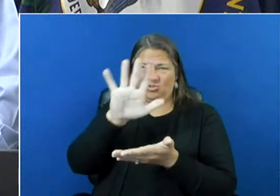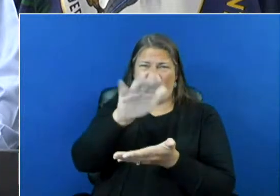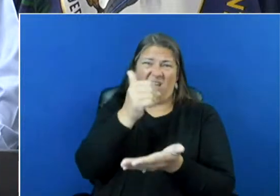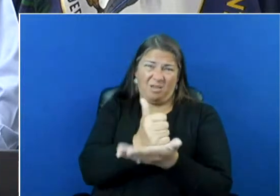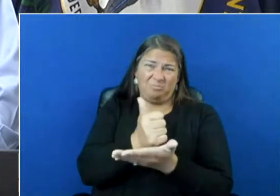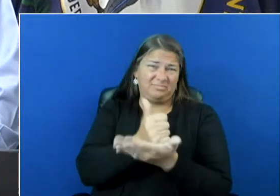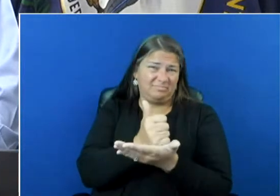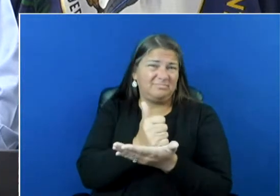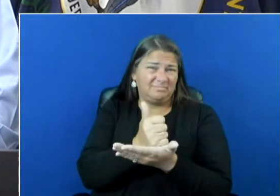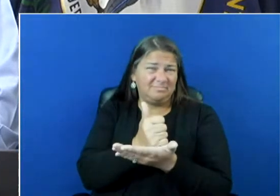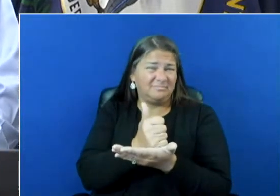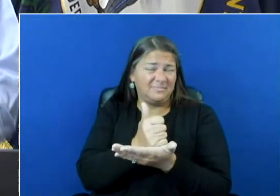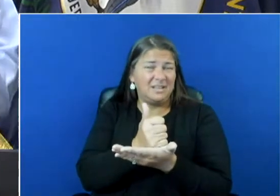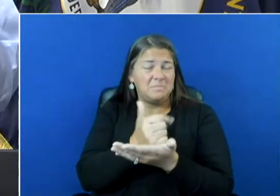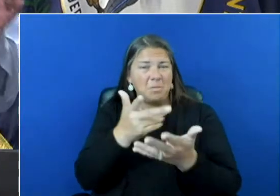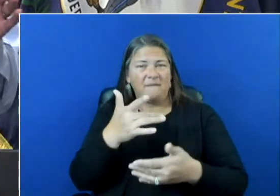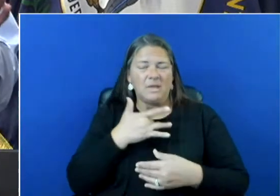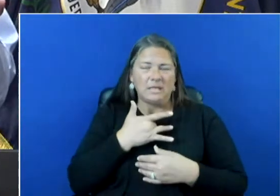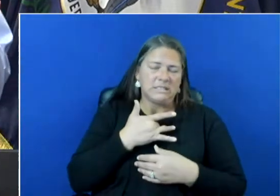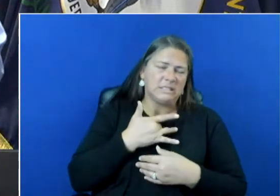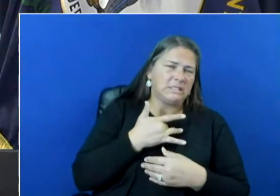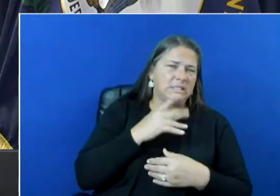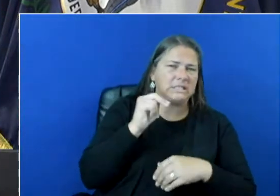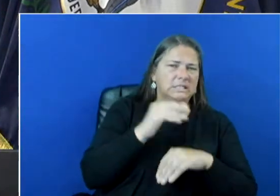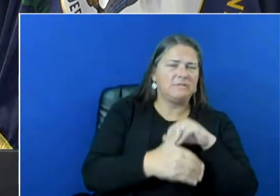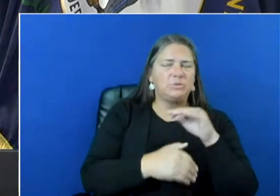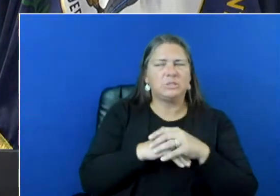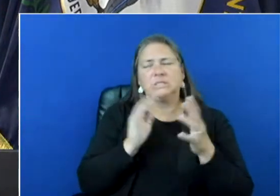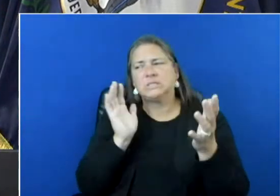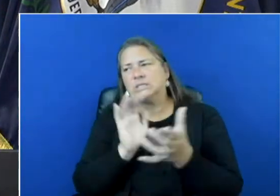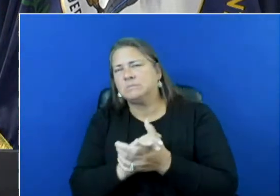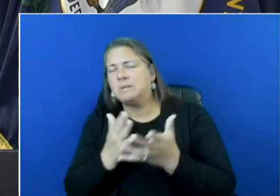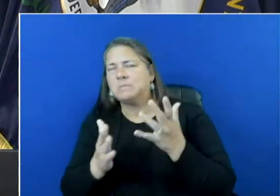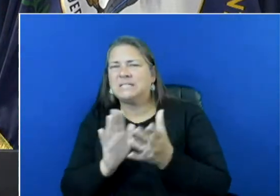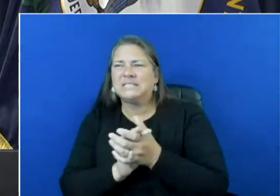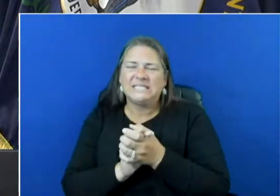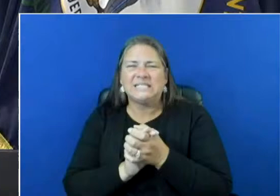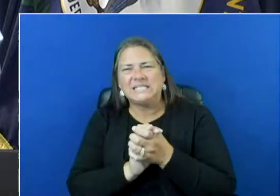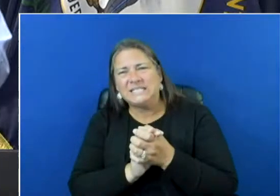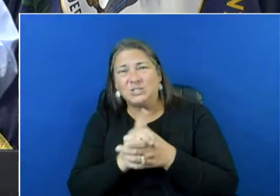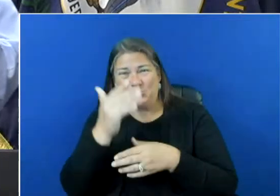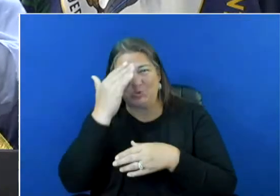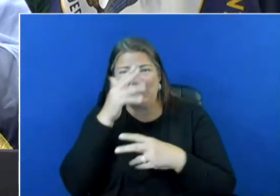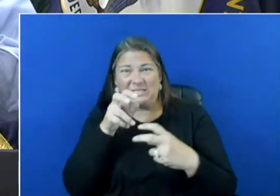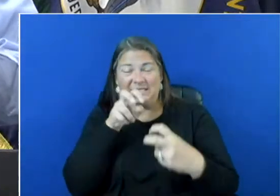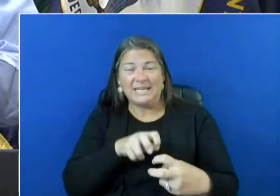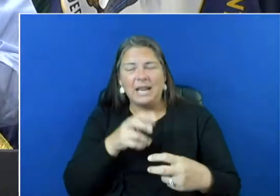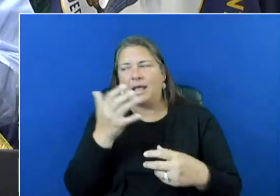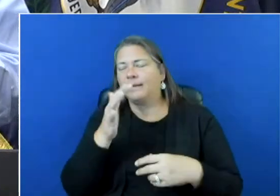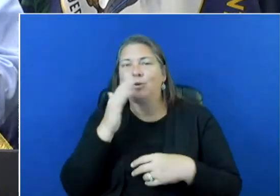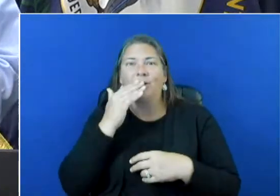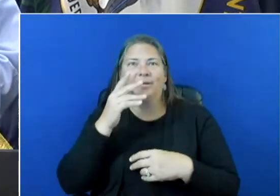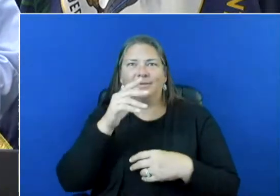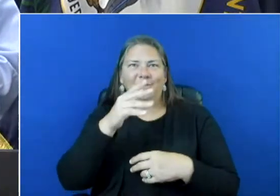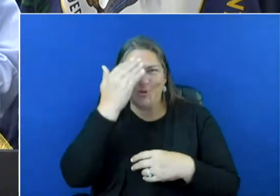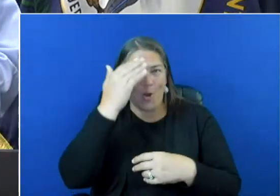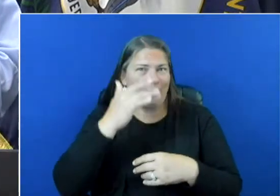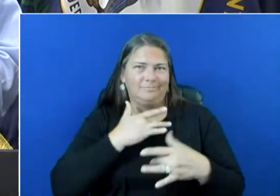really uncomfortable conversation. It may be going places that you're not supposed to, right? When you sit down for dinner, like politics or religion, you